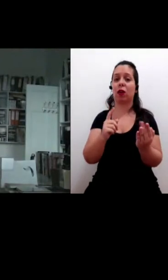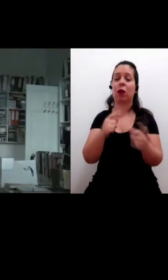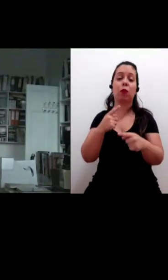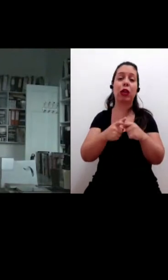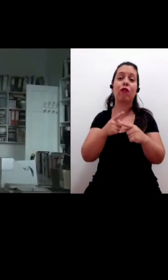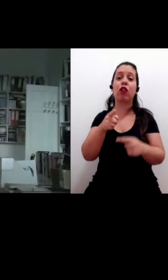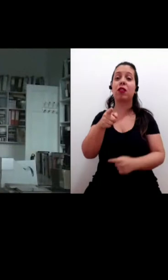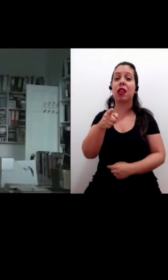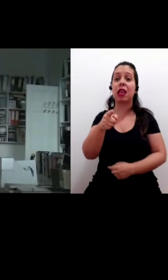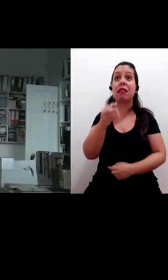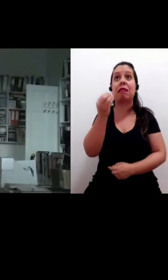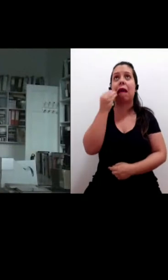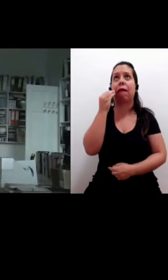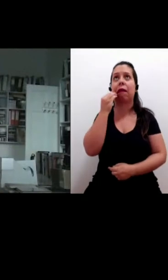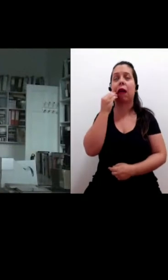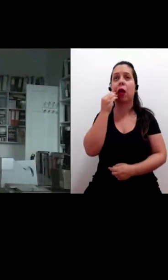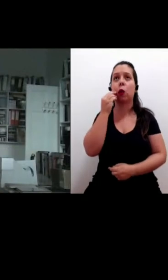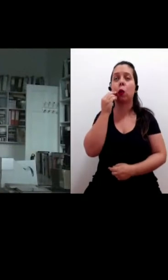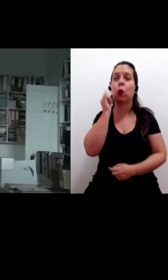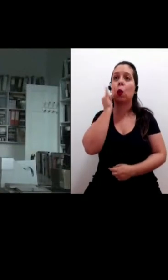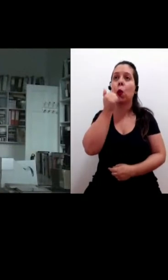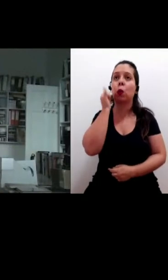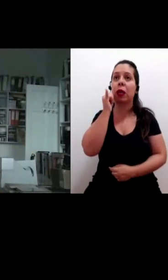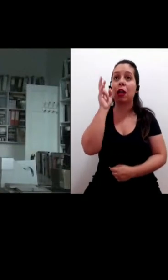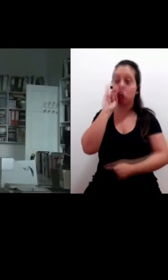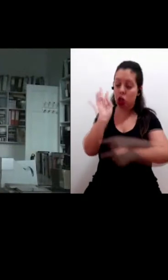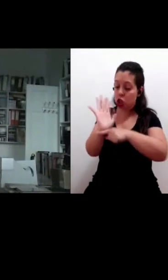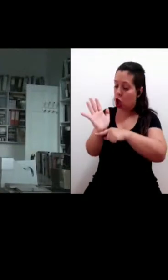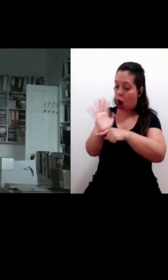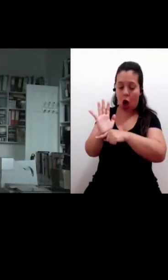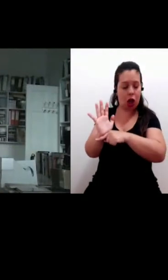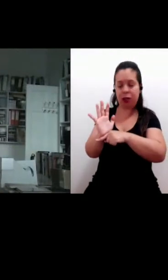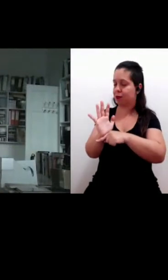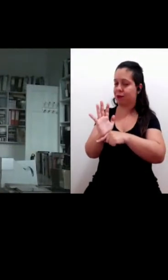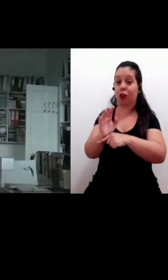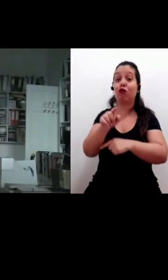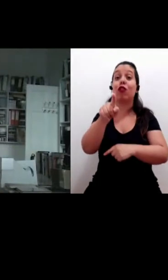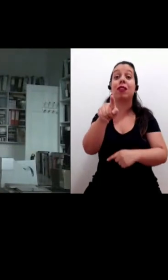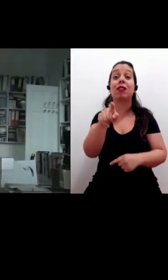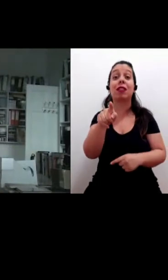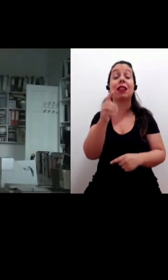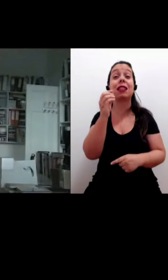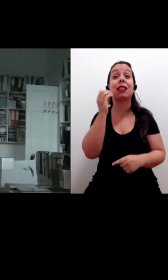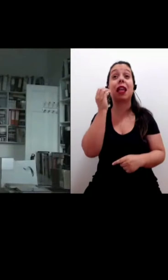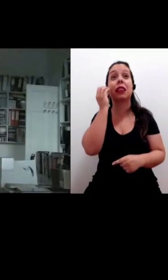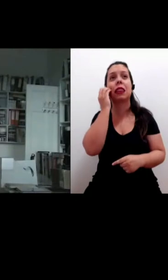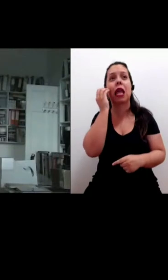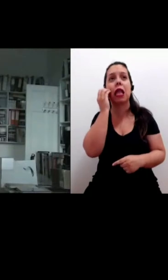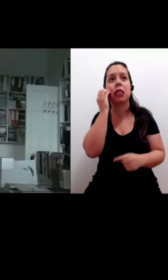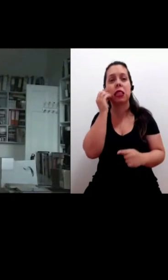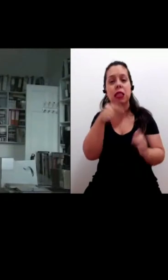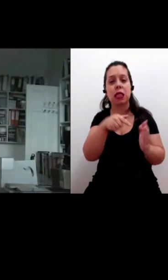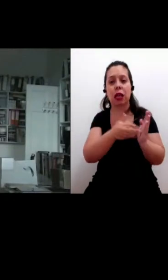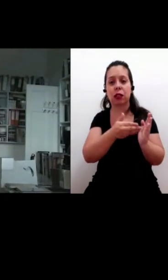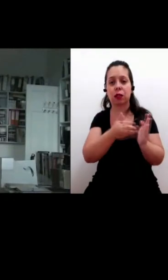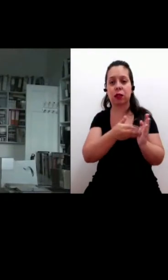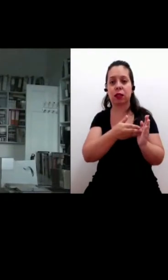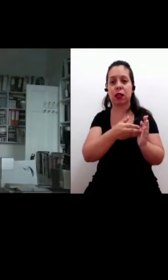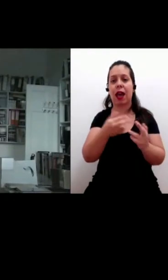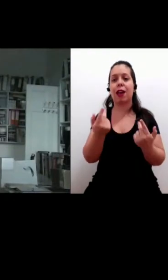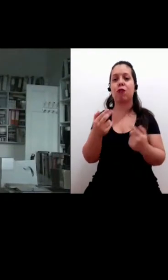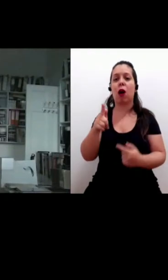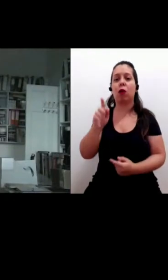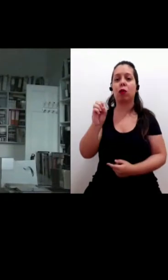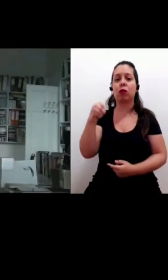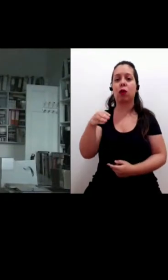cinema, but what you are trying to do, in a way, as Gramsci did in History of Art, you